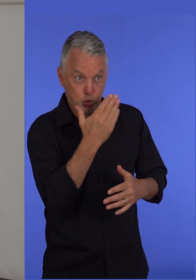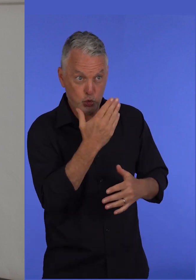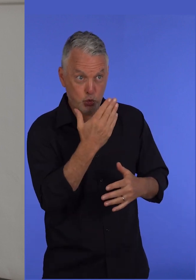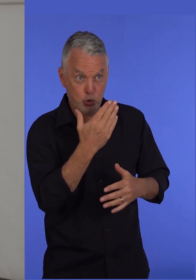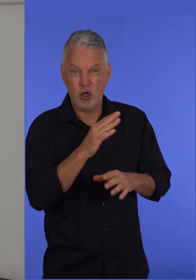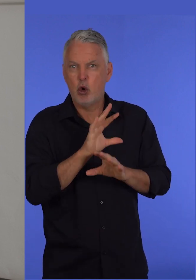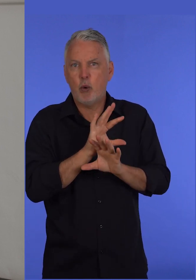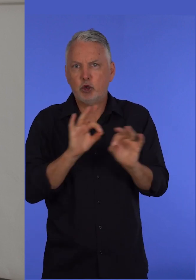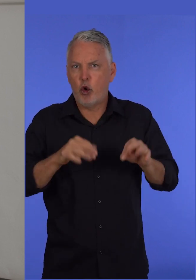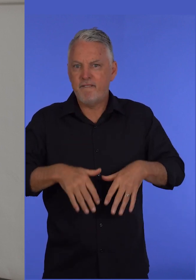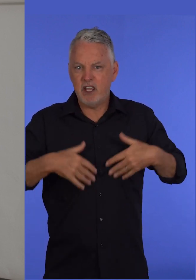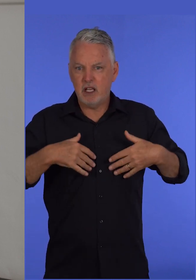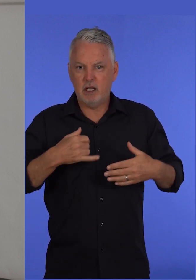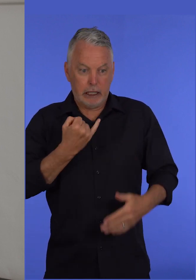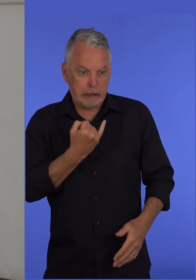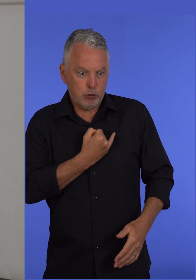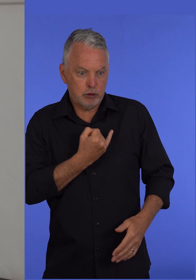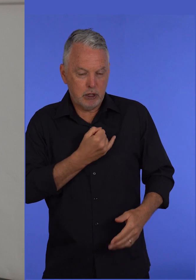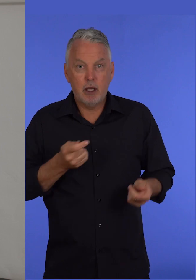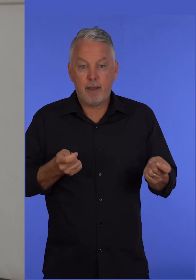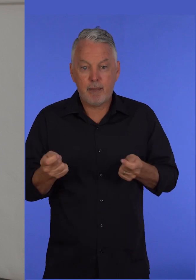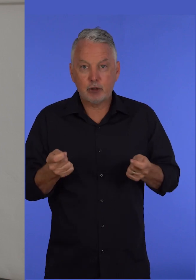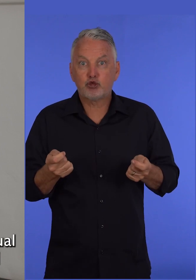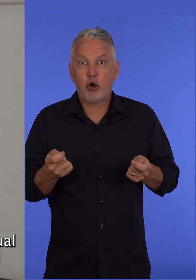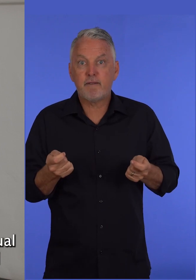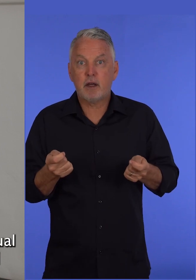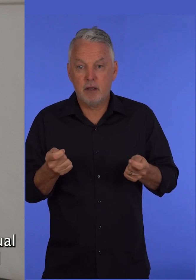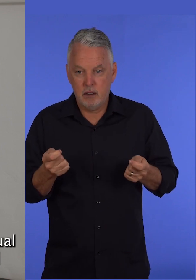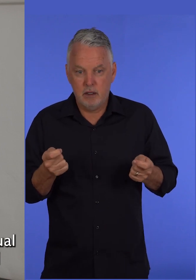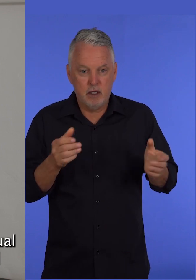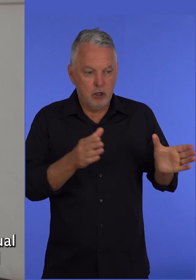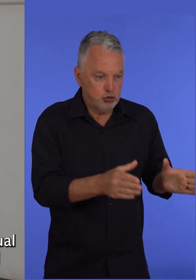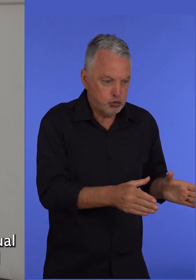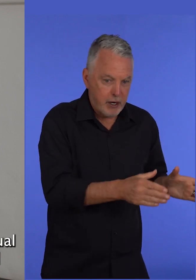the time that it takes for the bus driver to transfer them to the